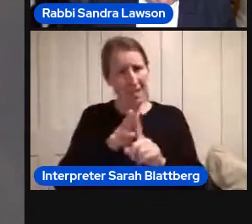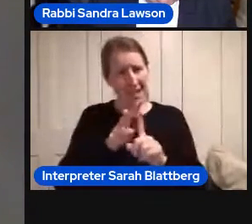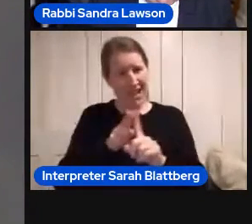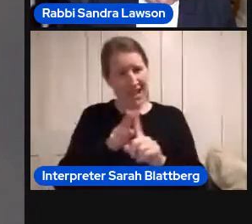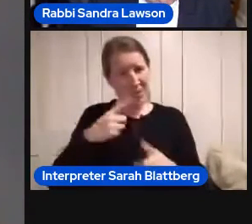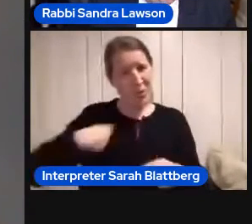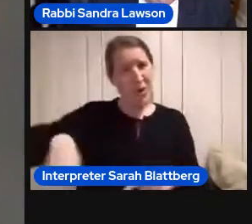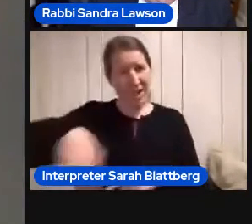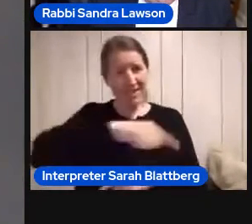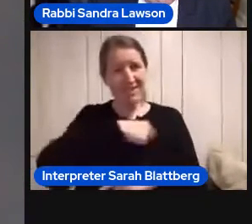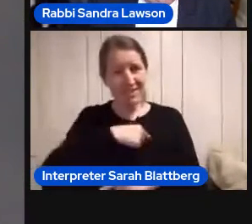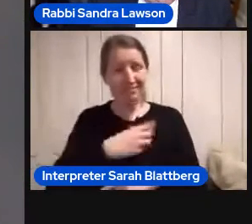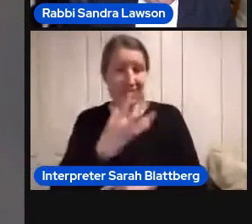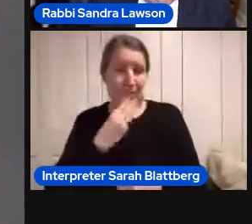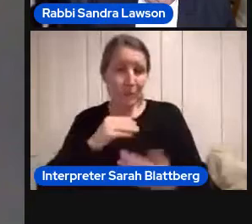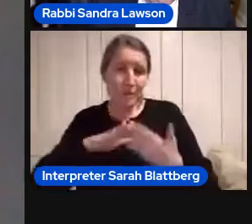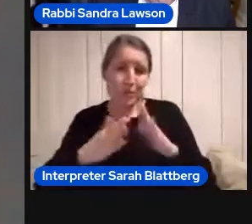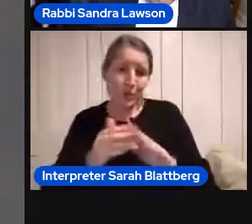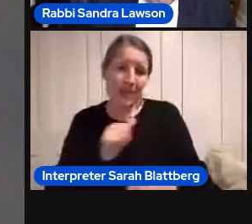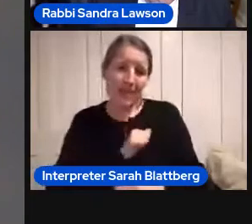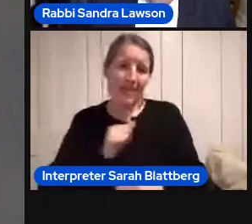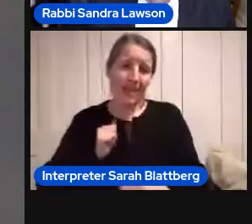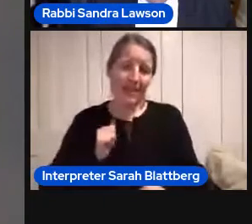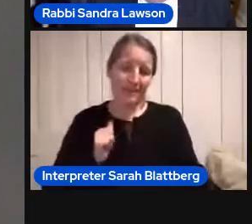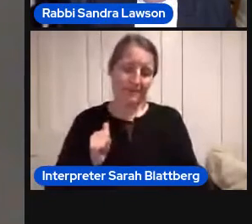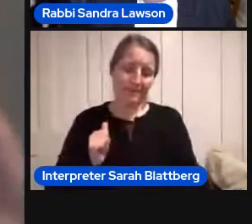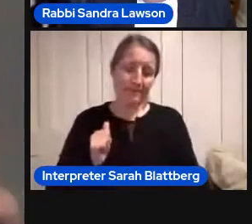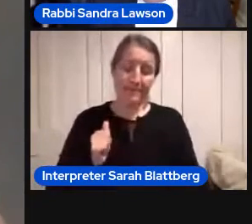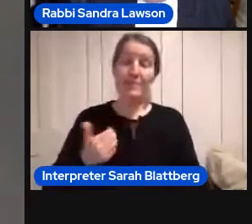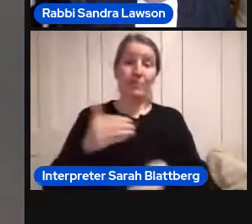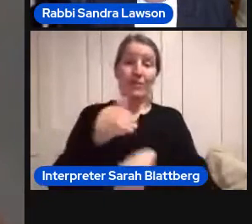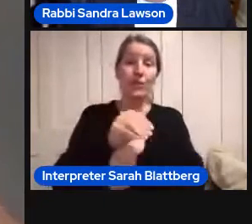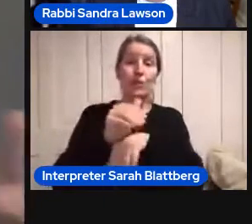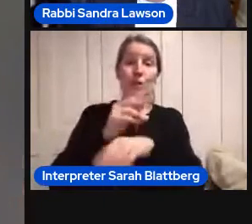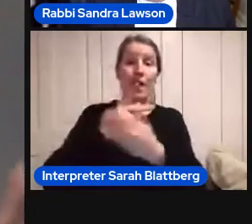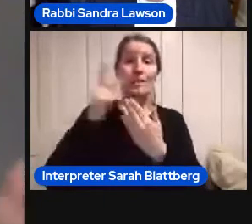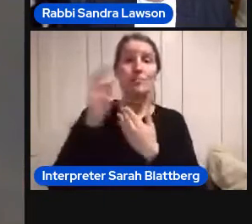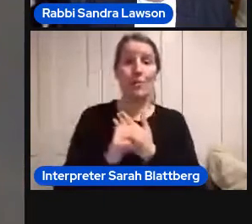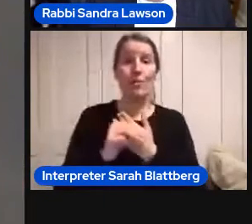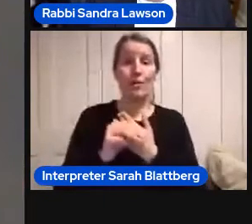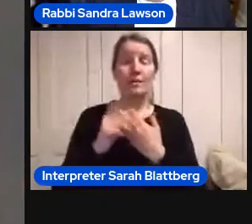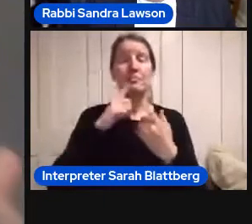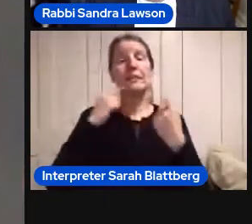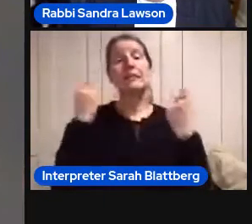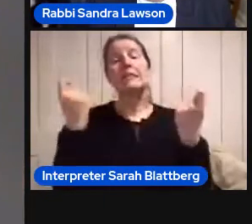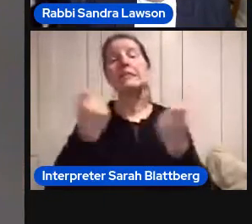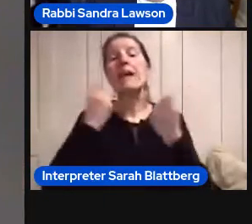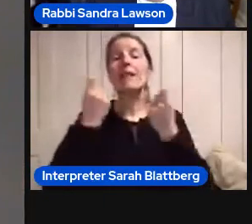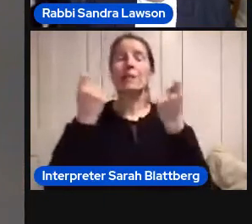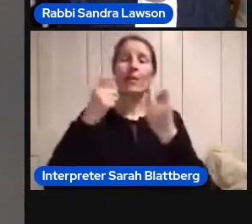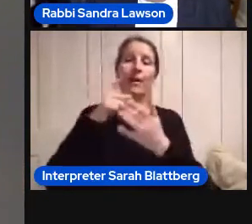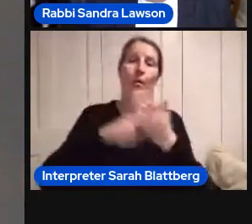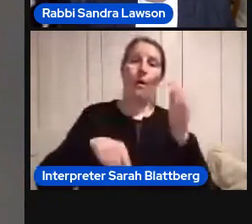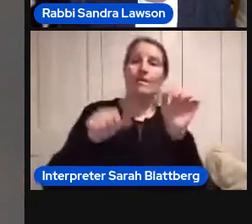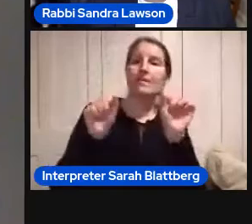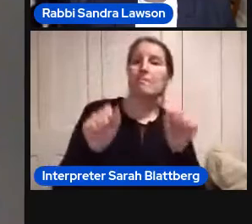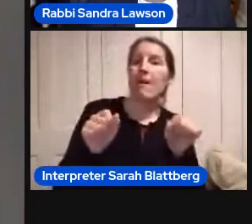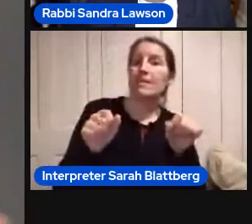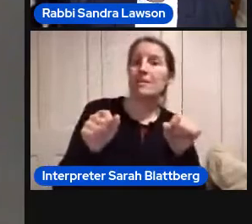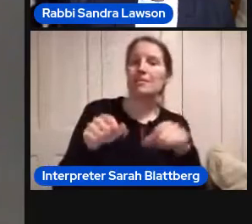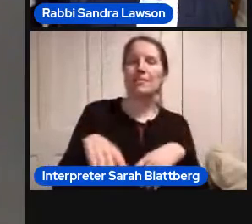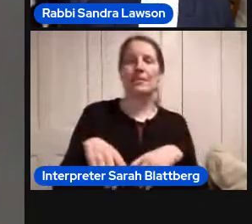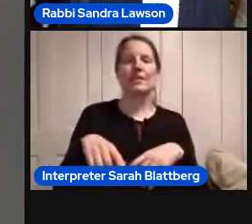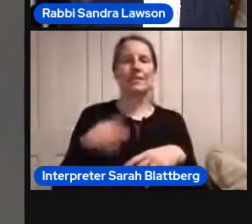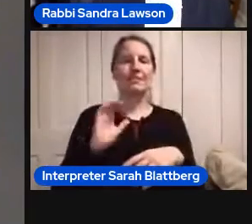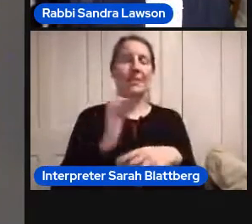Jewish community here in Atlanta. Even tonight's program, in addition to the celebration of what's possible and all